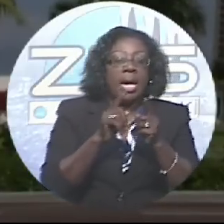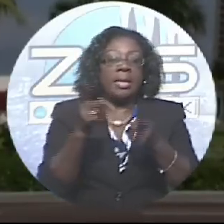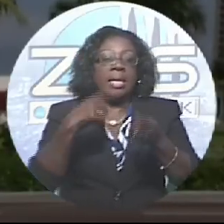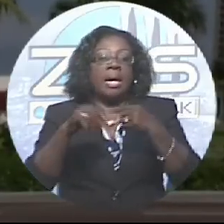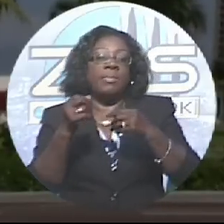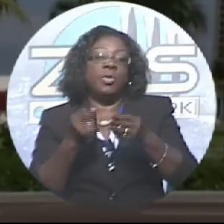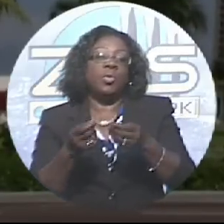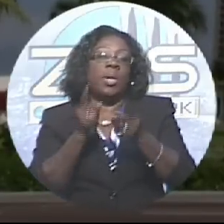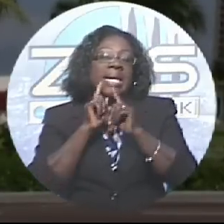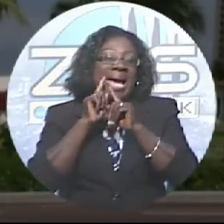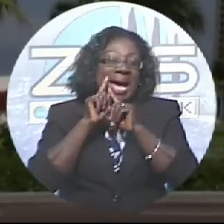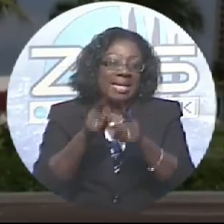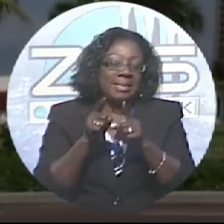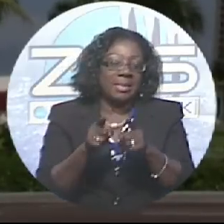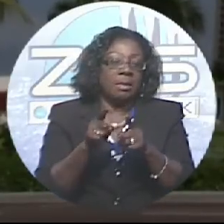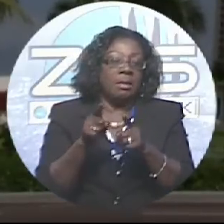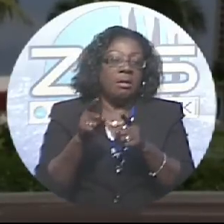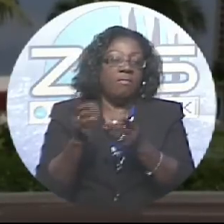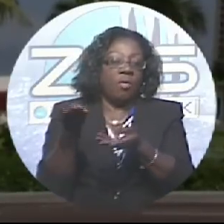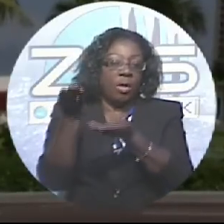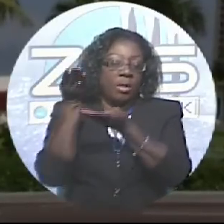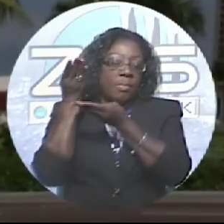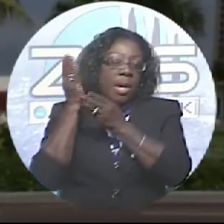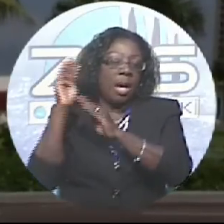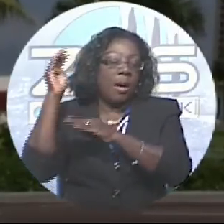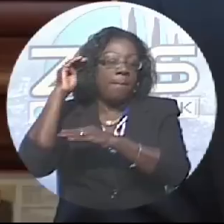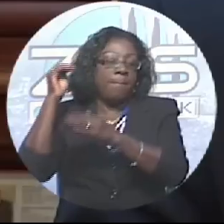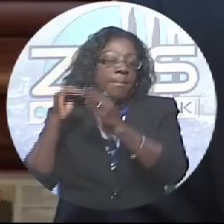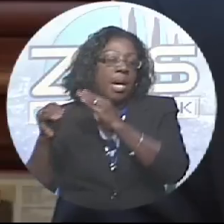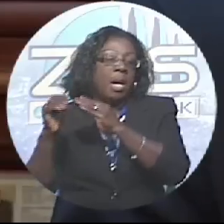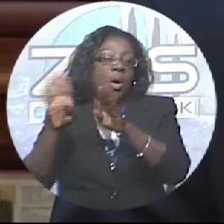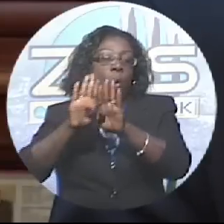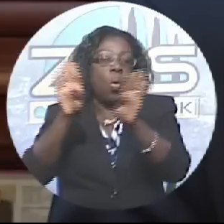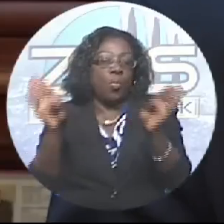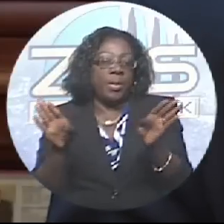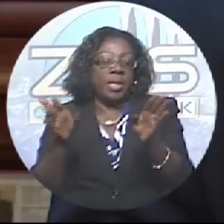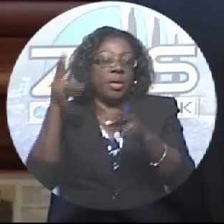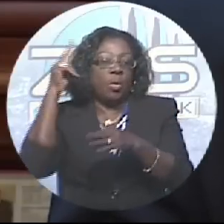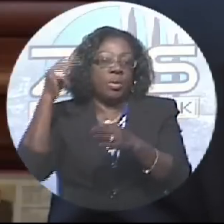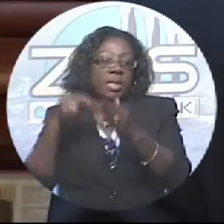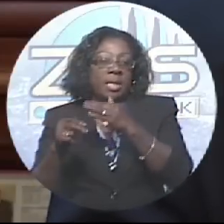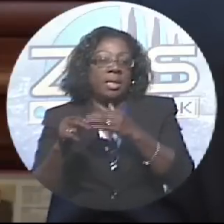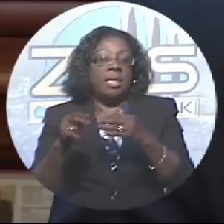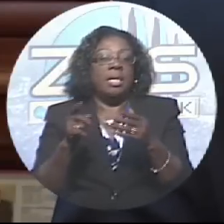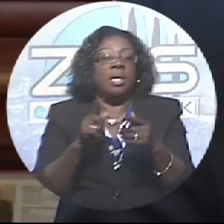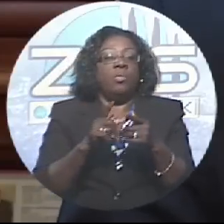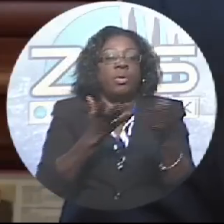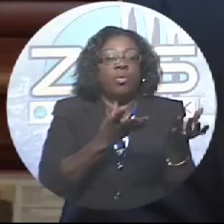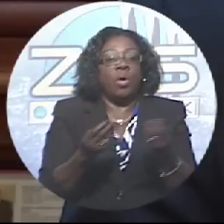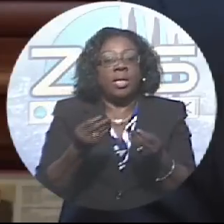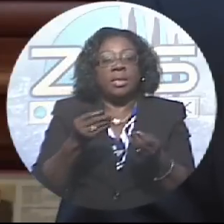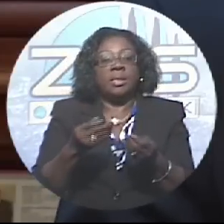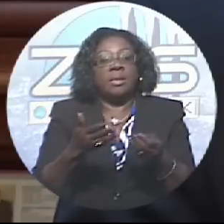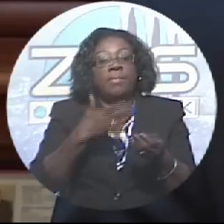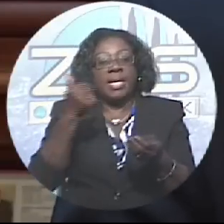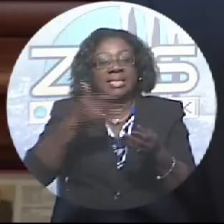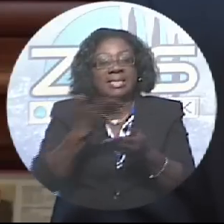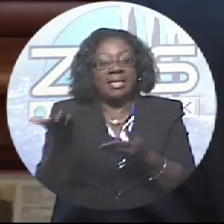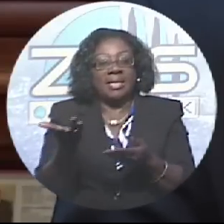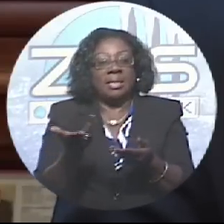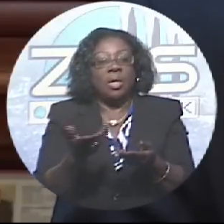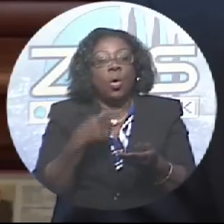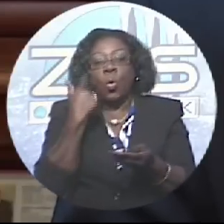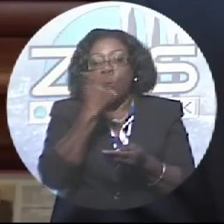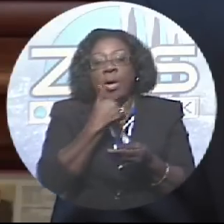everybody becomes then winners. If that doesn't happen, then we want the next best thing. We want whoever can